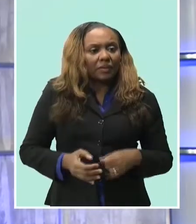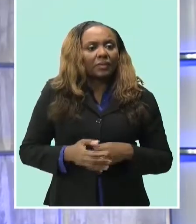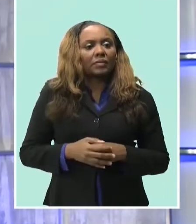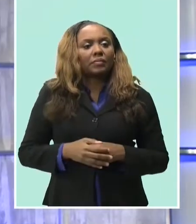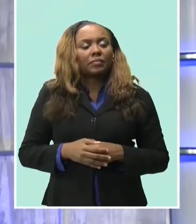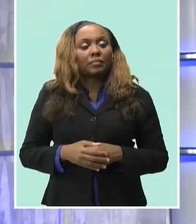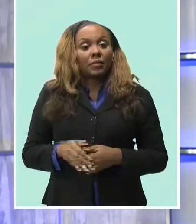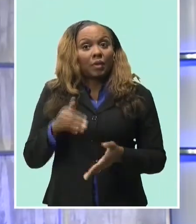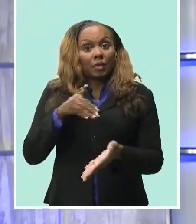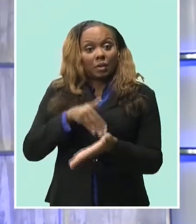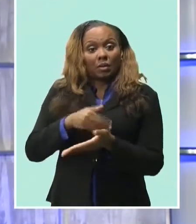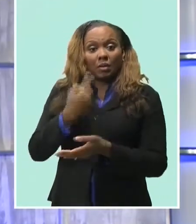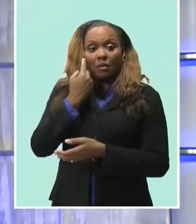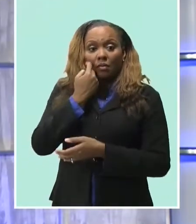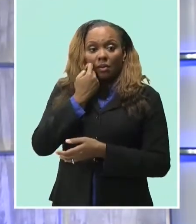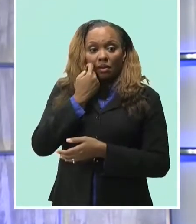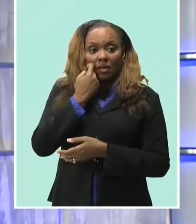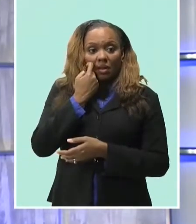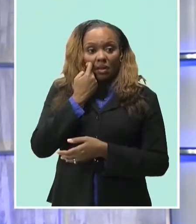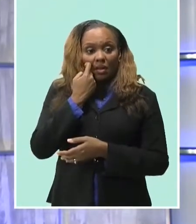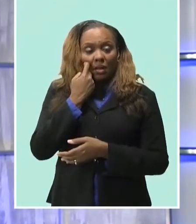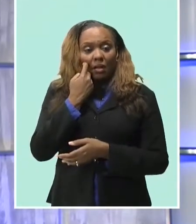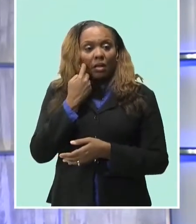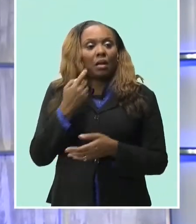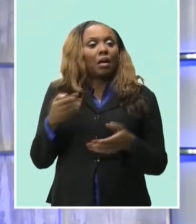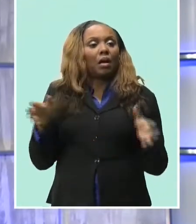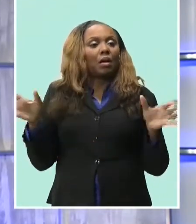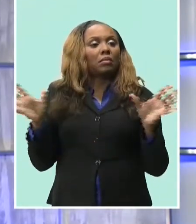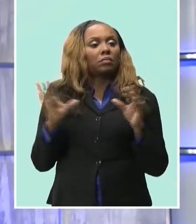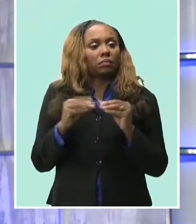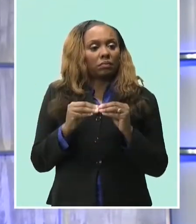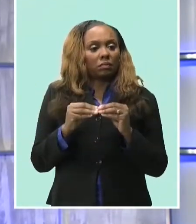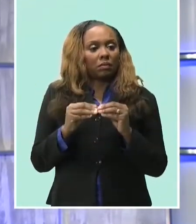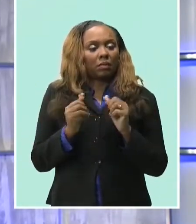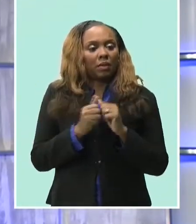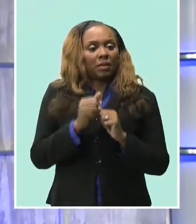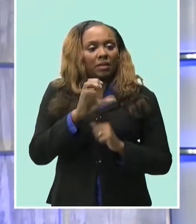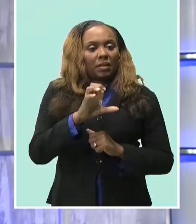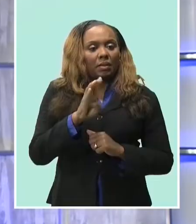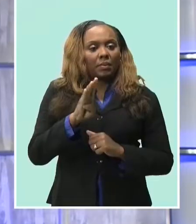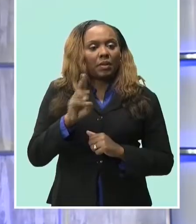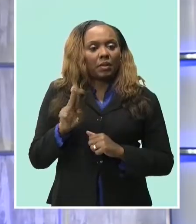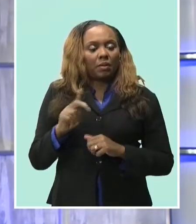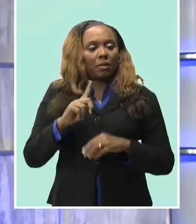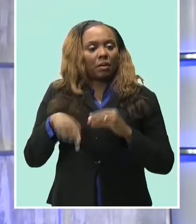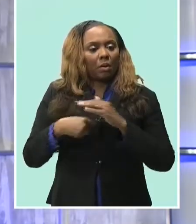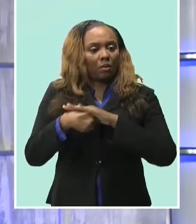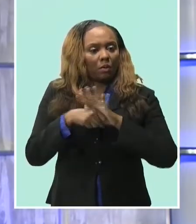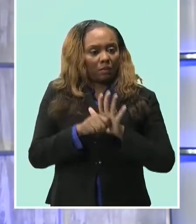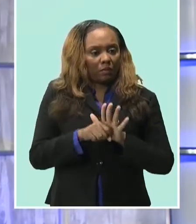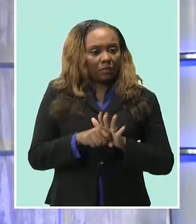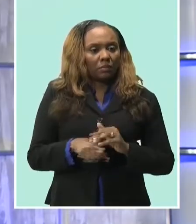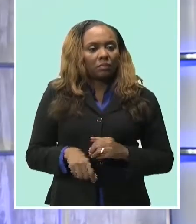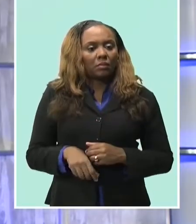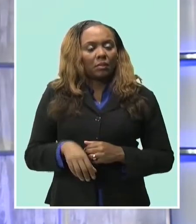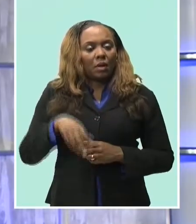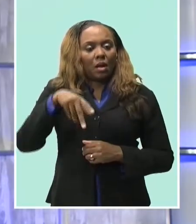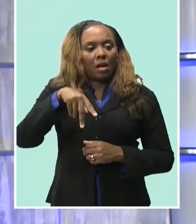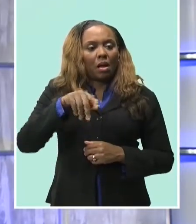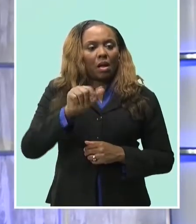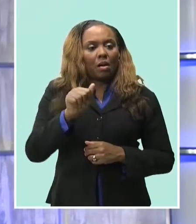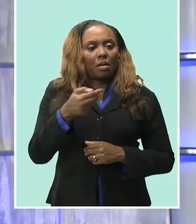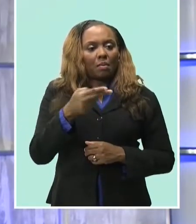hosted by the Caribbean Broadcasting Union on the current status and future trends for COVID-19. PAHO